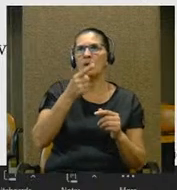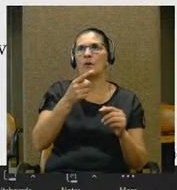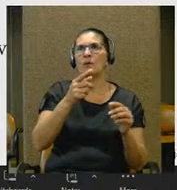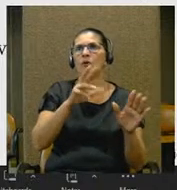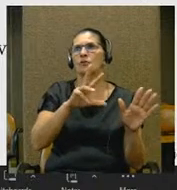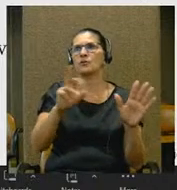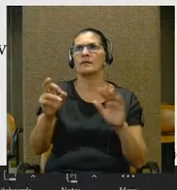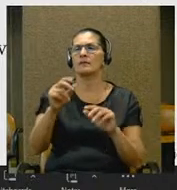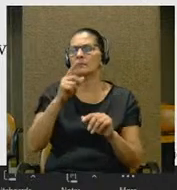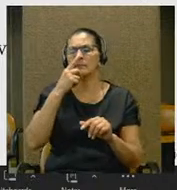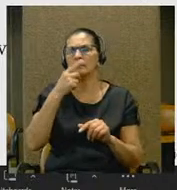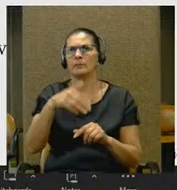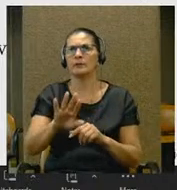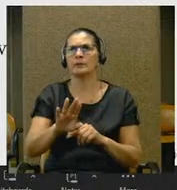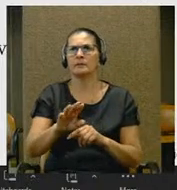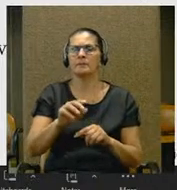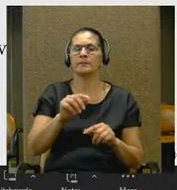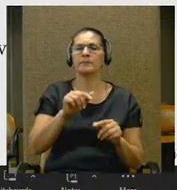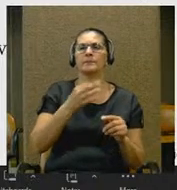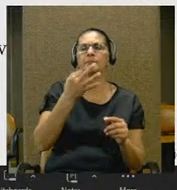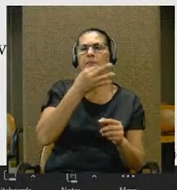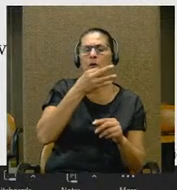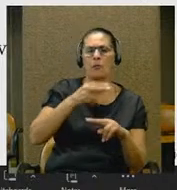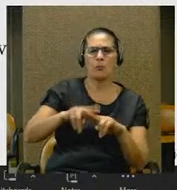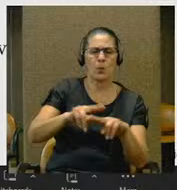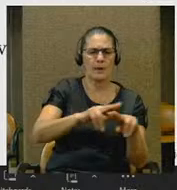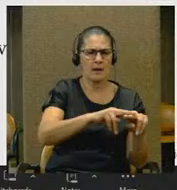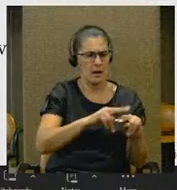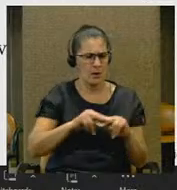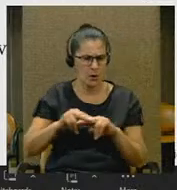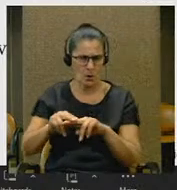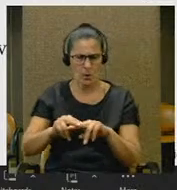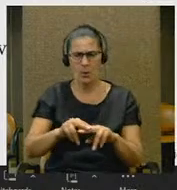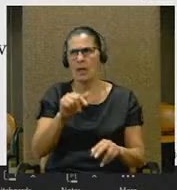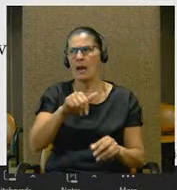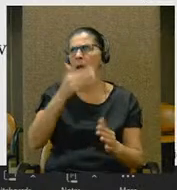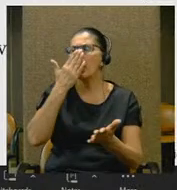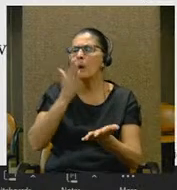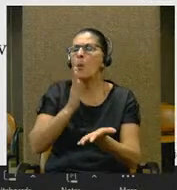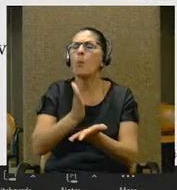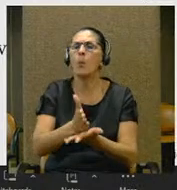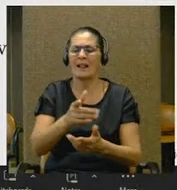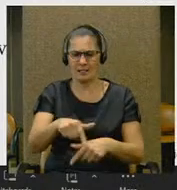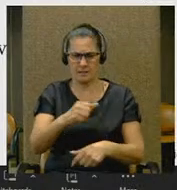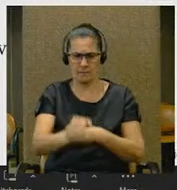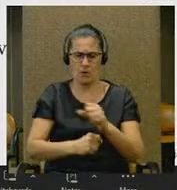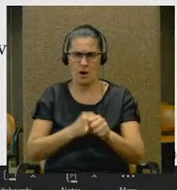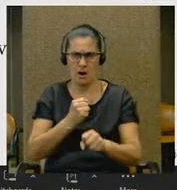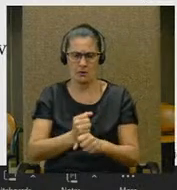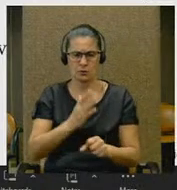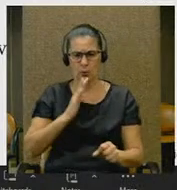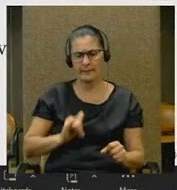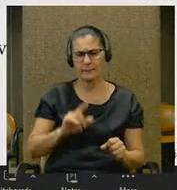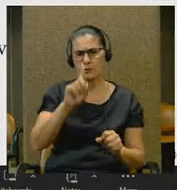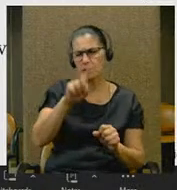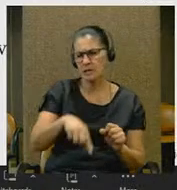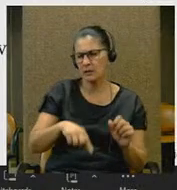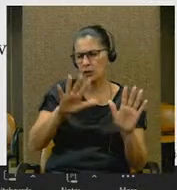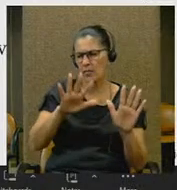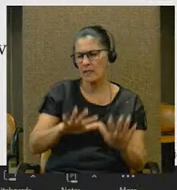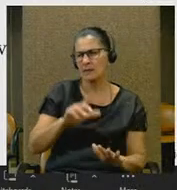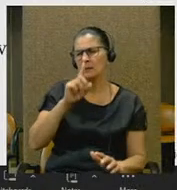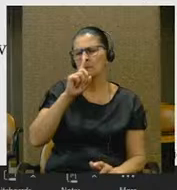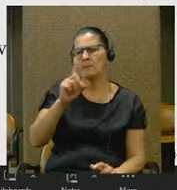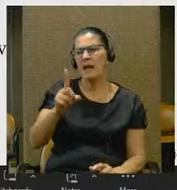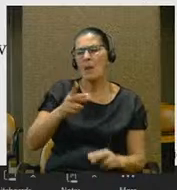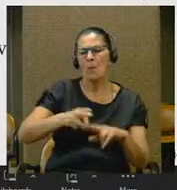overdoses. And over the past year, we've had more than 110,000 overdose deaths. So that would be the